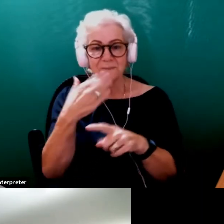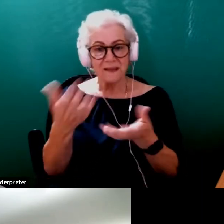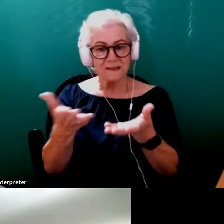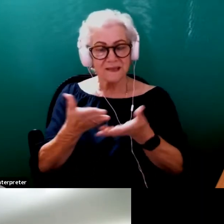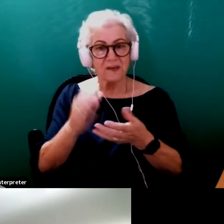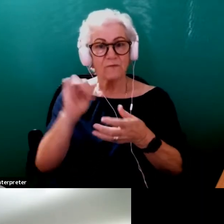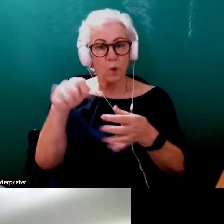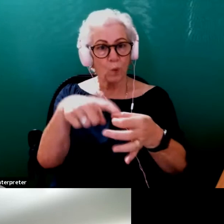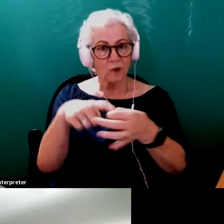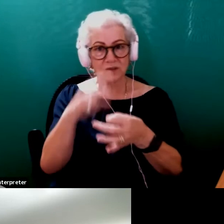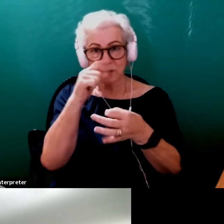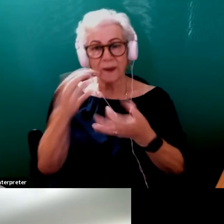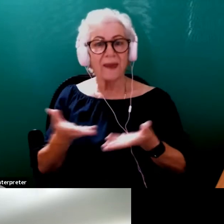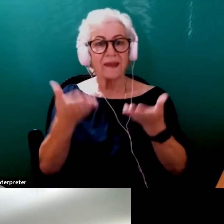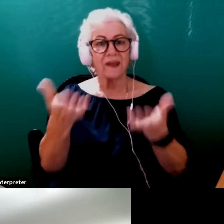to present to David.